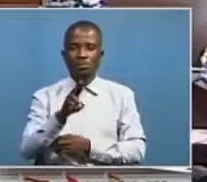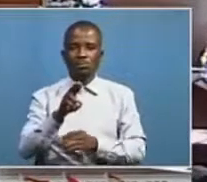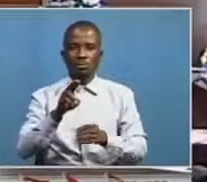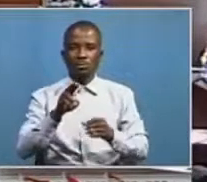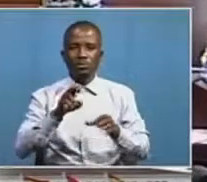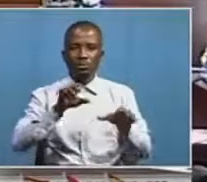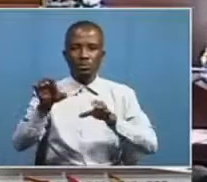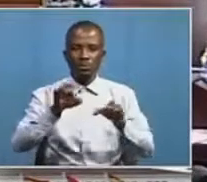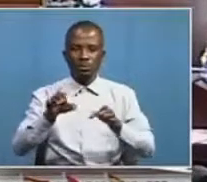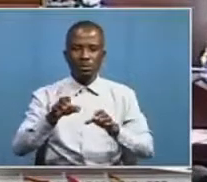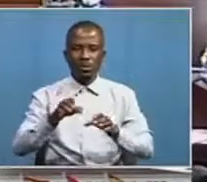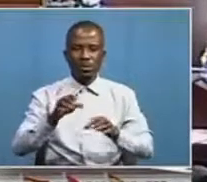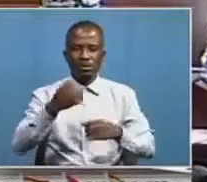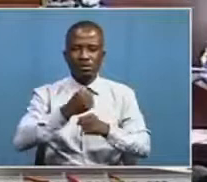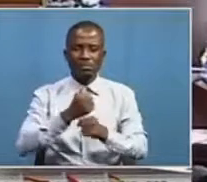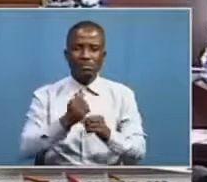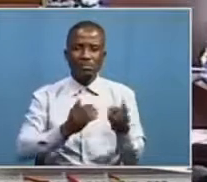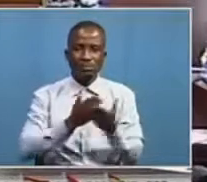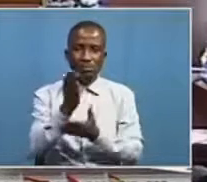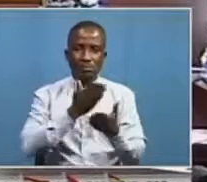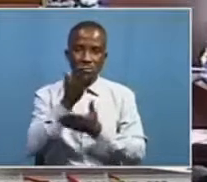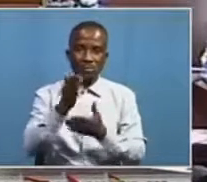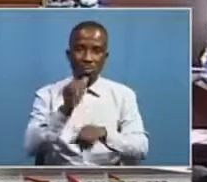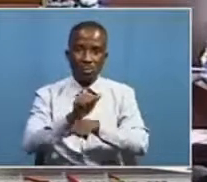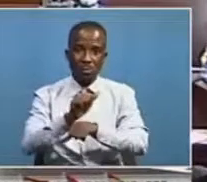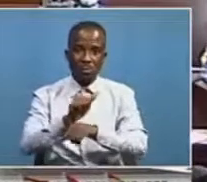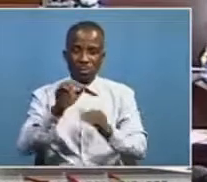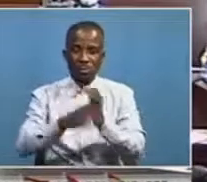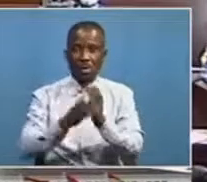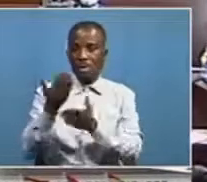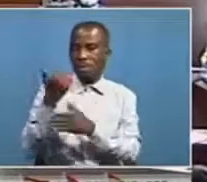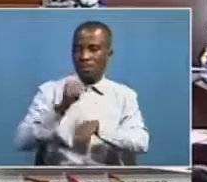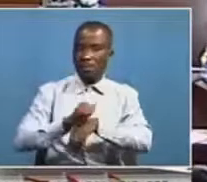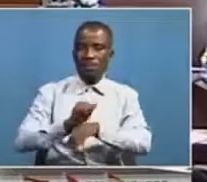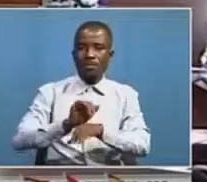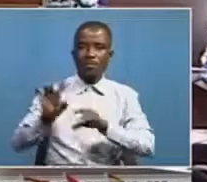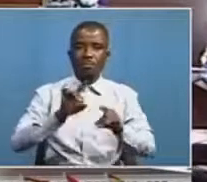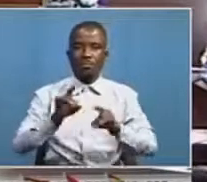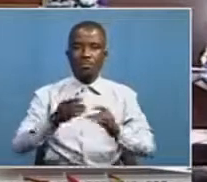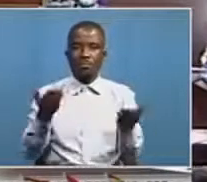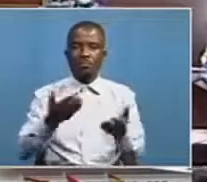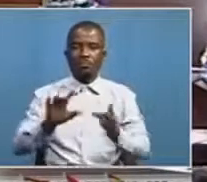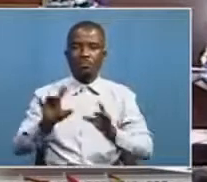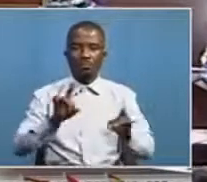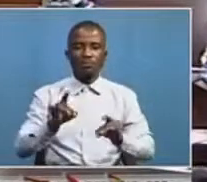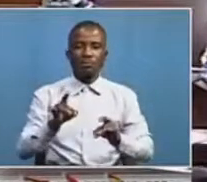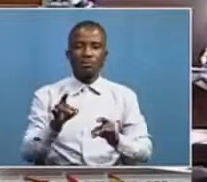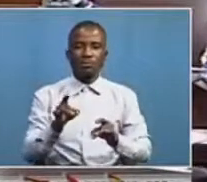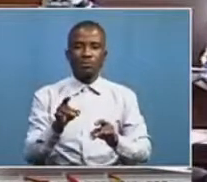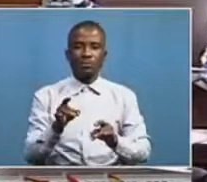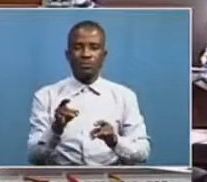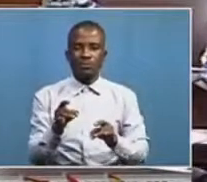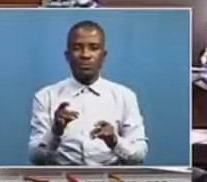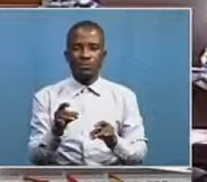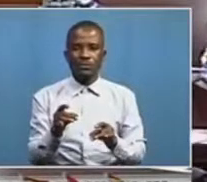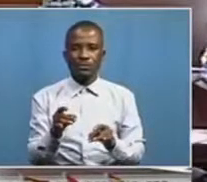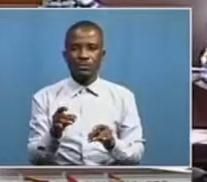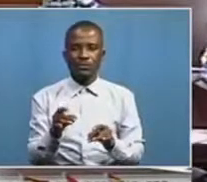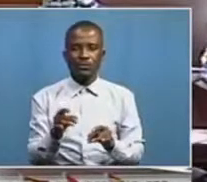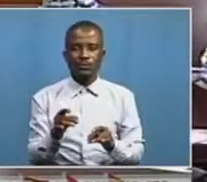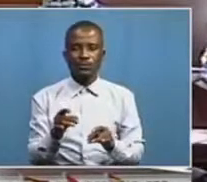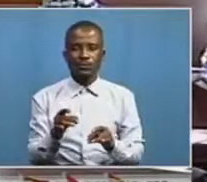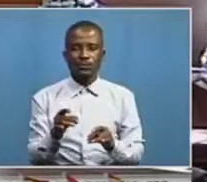order to correct an error or omission in the previous exercise of the power or the performance of duty. End of